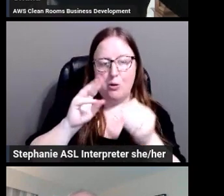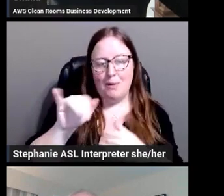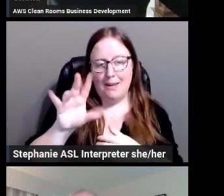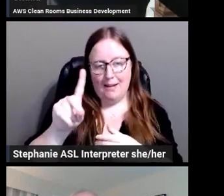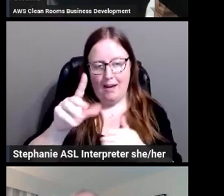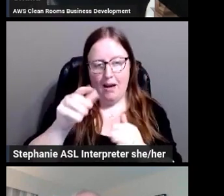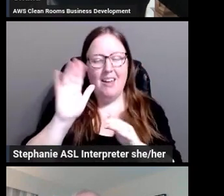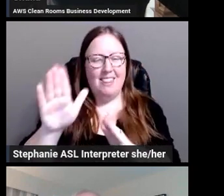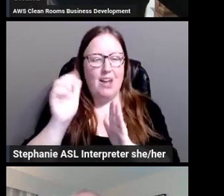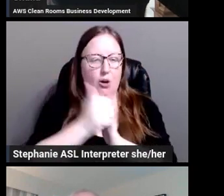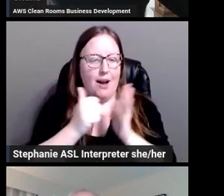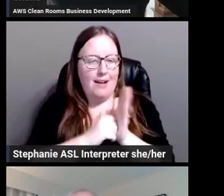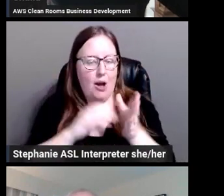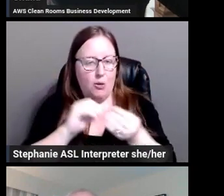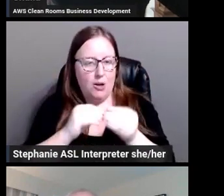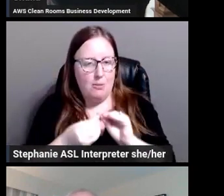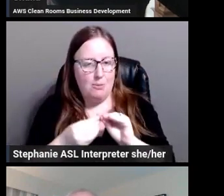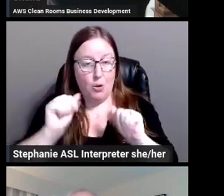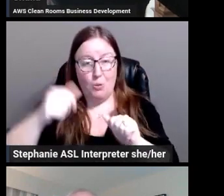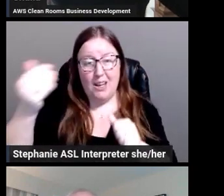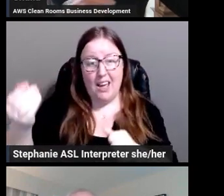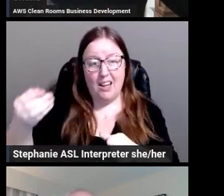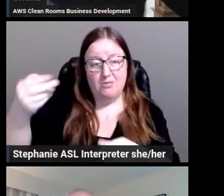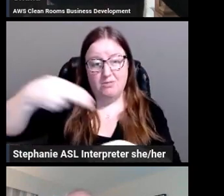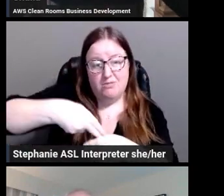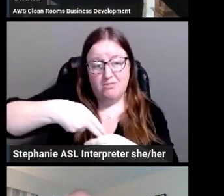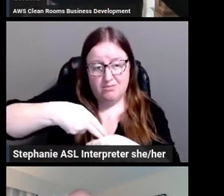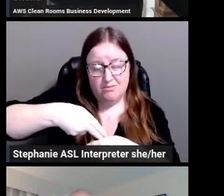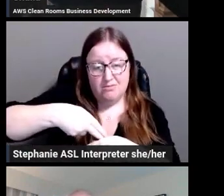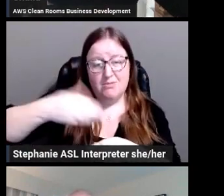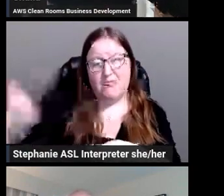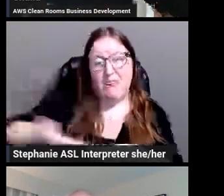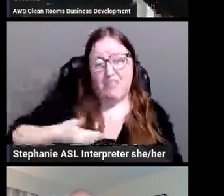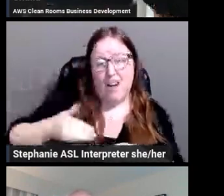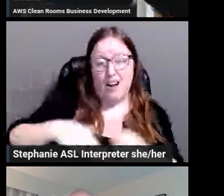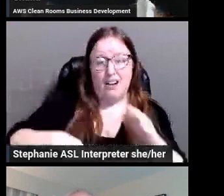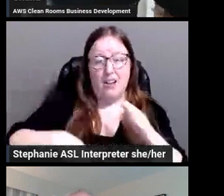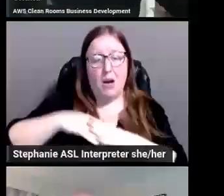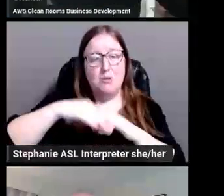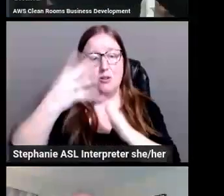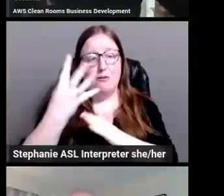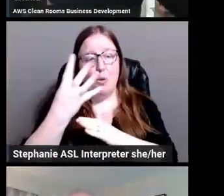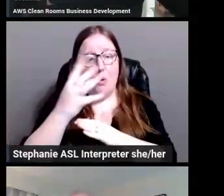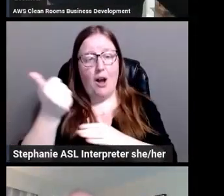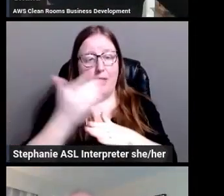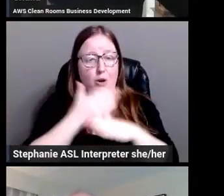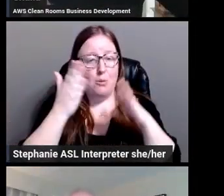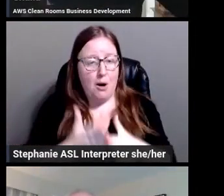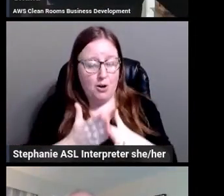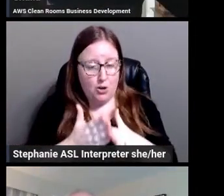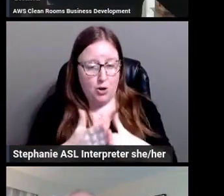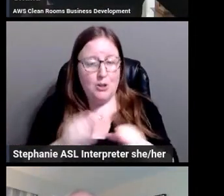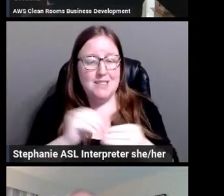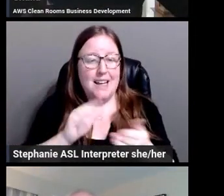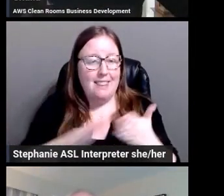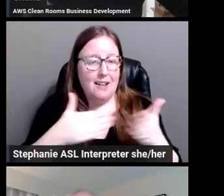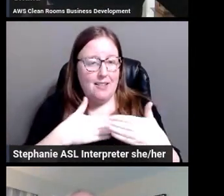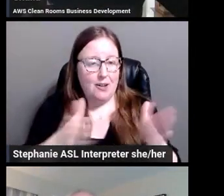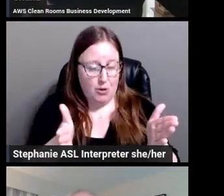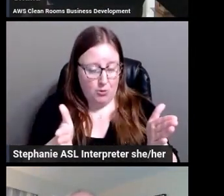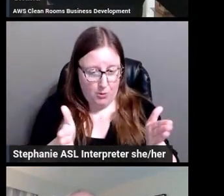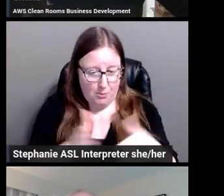number. We can invite up to 4 other partners or collaborators into the clean room other than